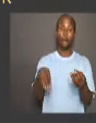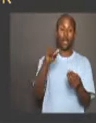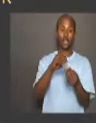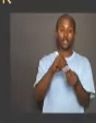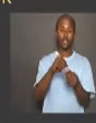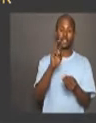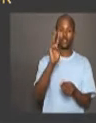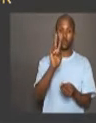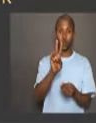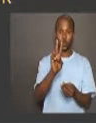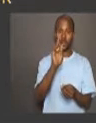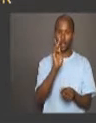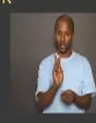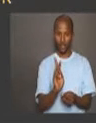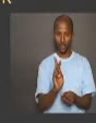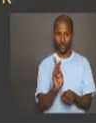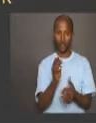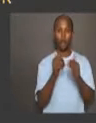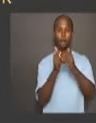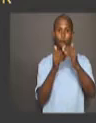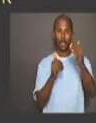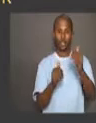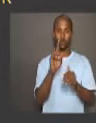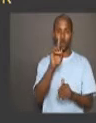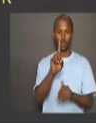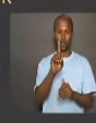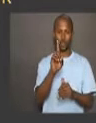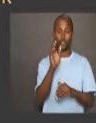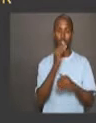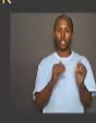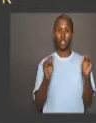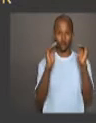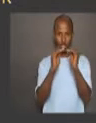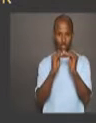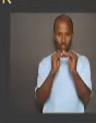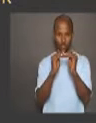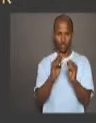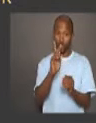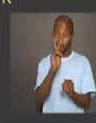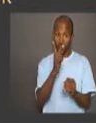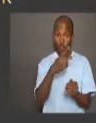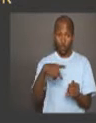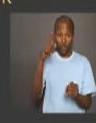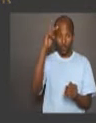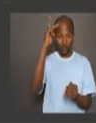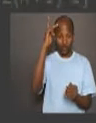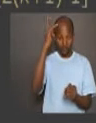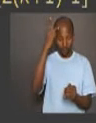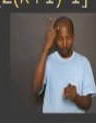plus 2k minus 1 equals k squared.